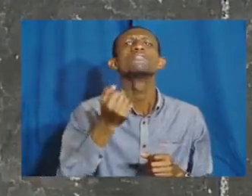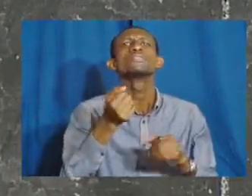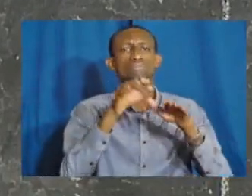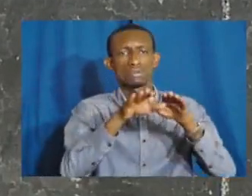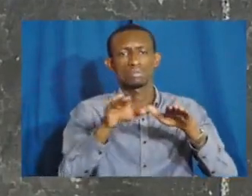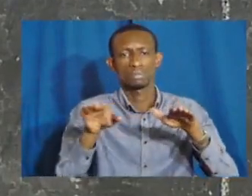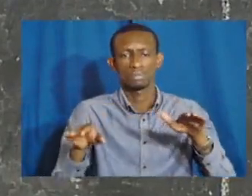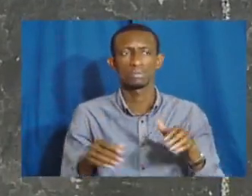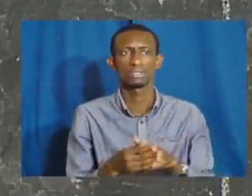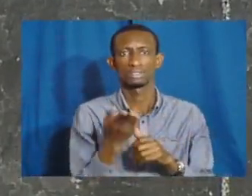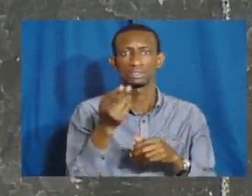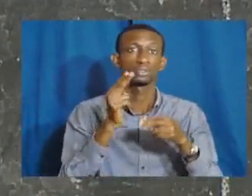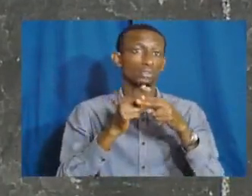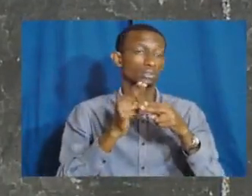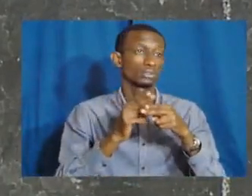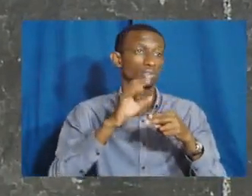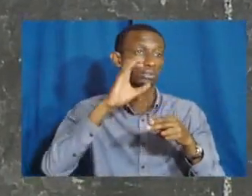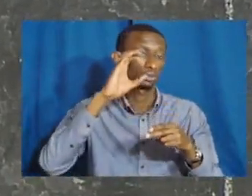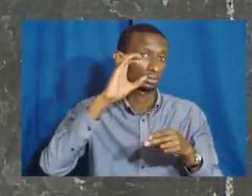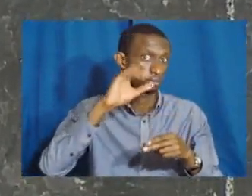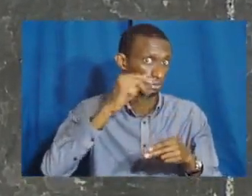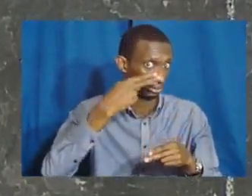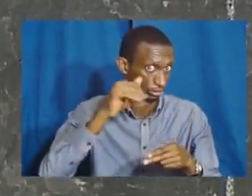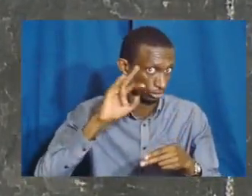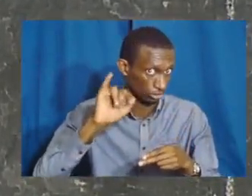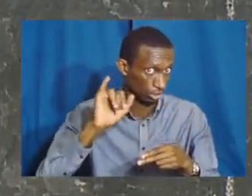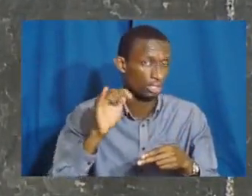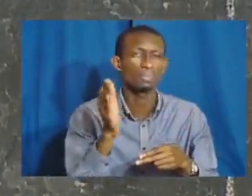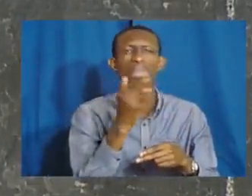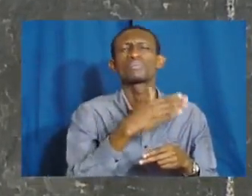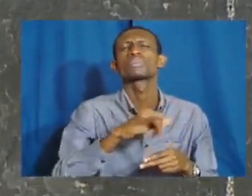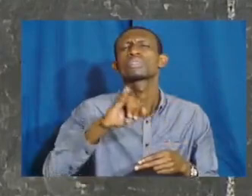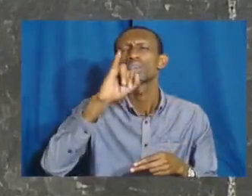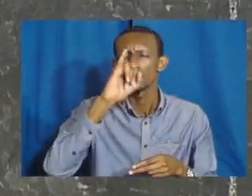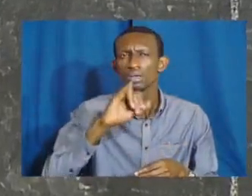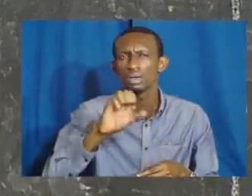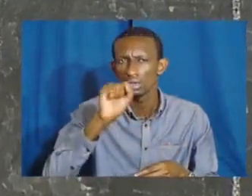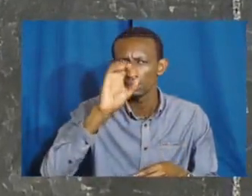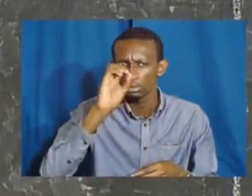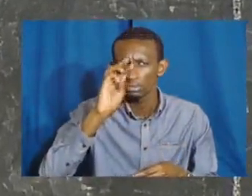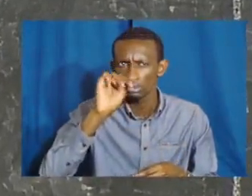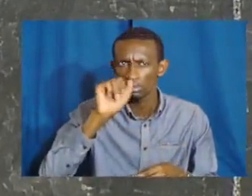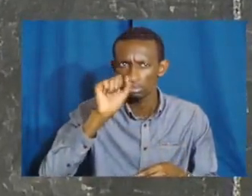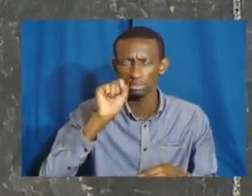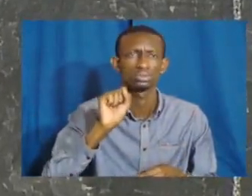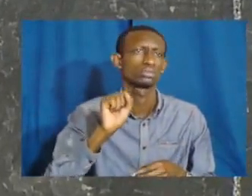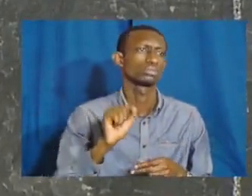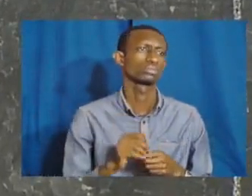So these are called chain isomers. These are called chain isomers.